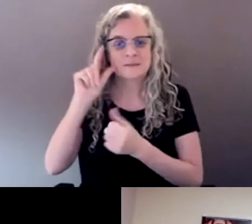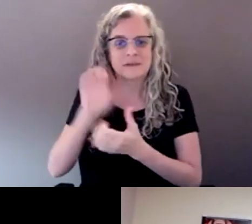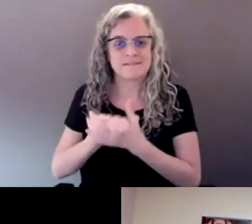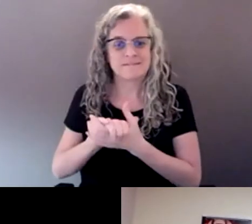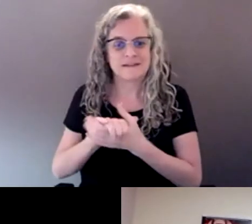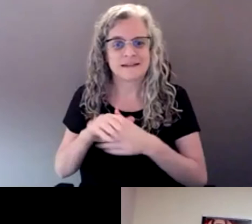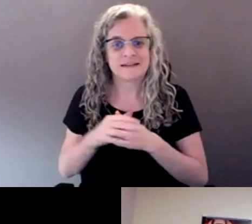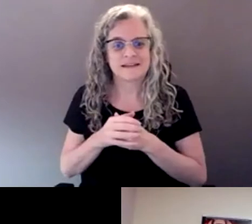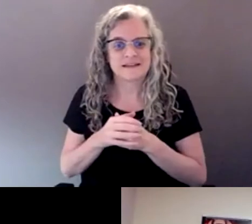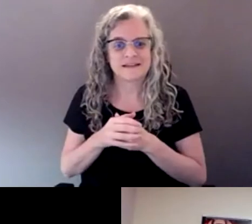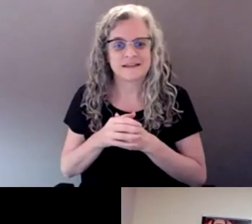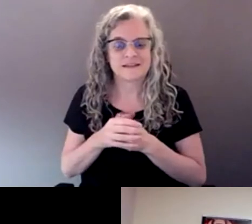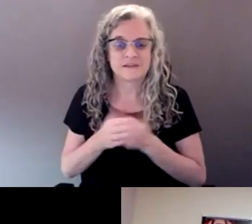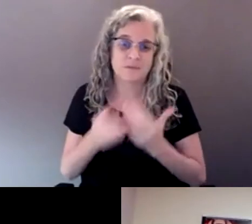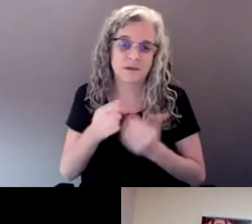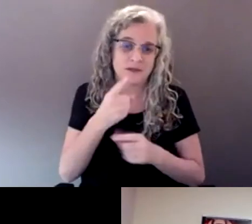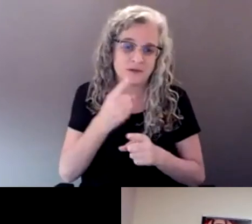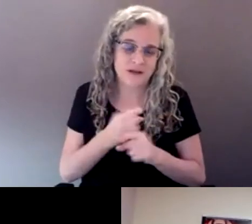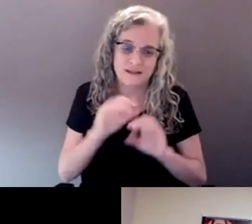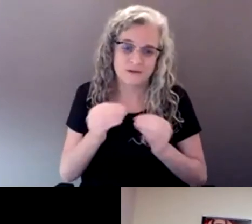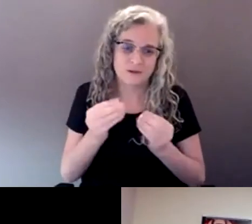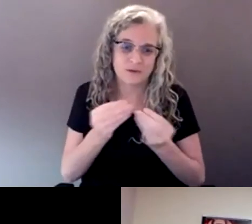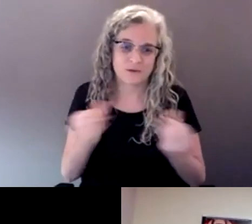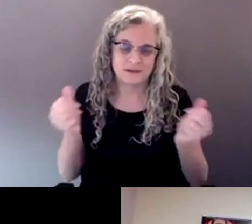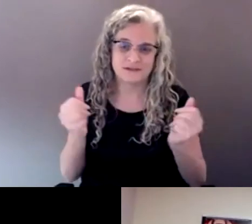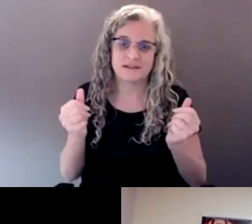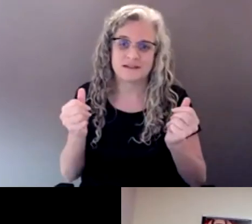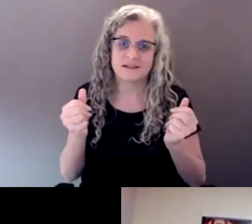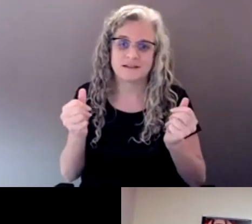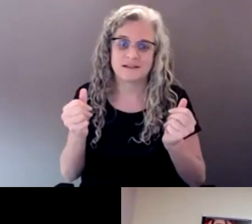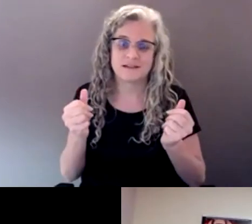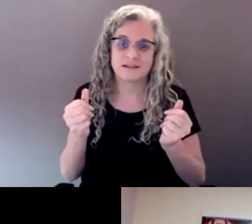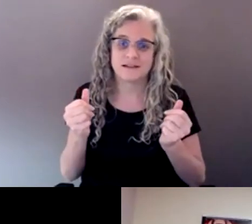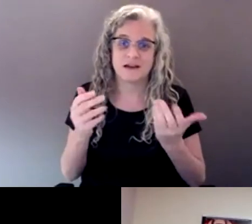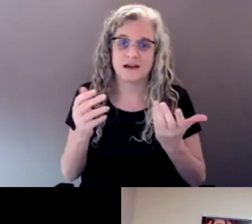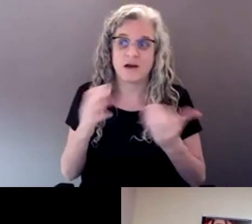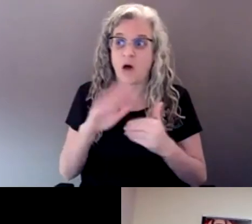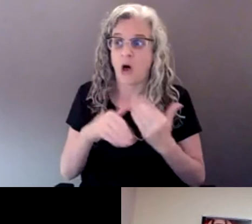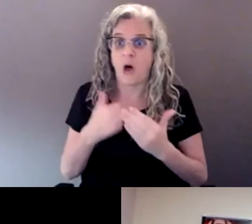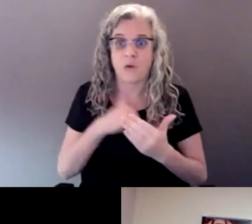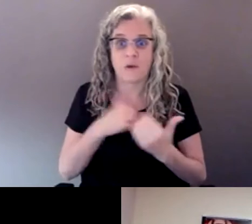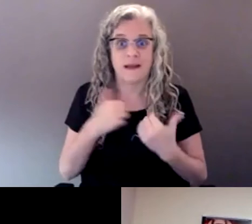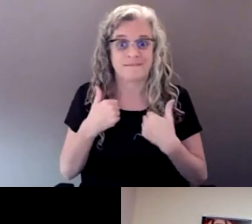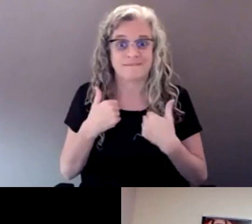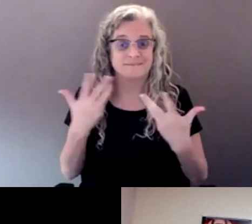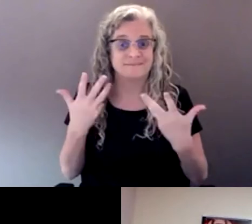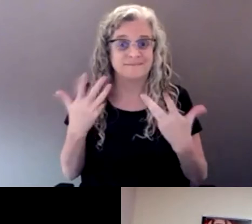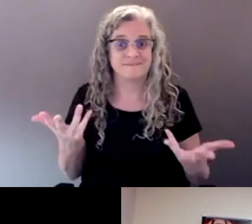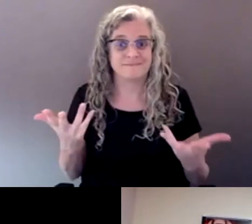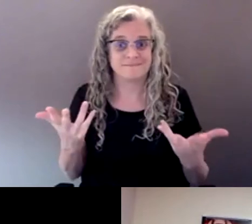You may be right, it's not an antidote, but I would say this, it's all we have. It's really all we have. The